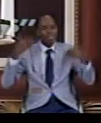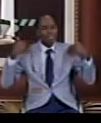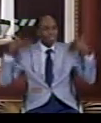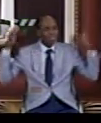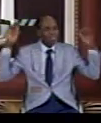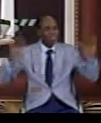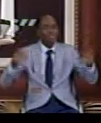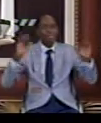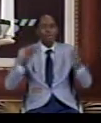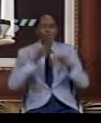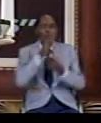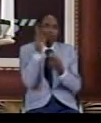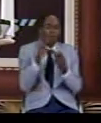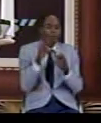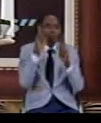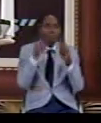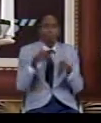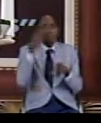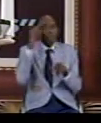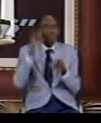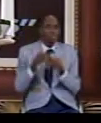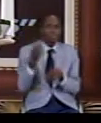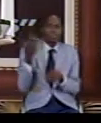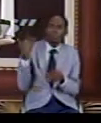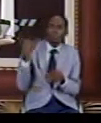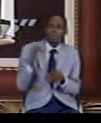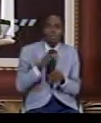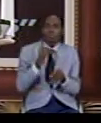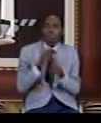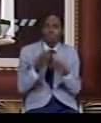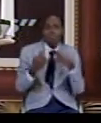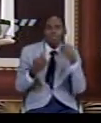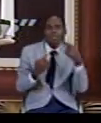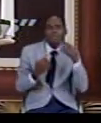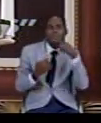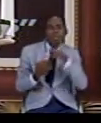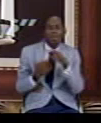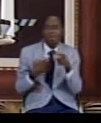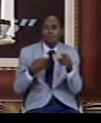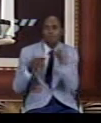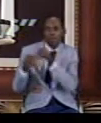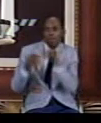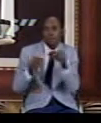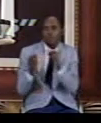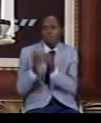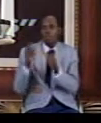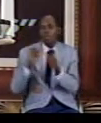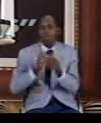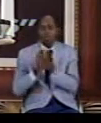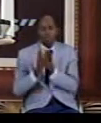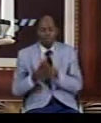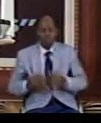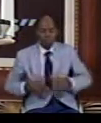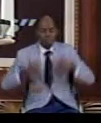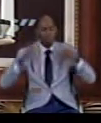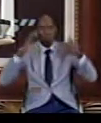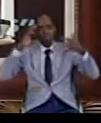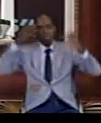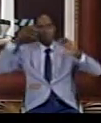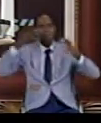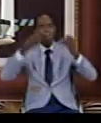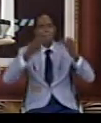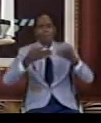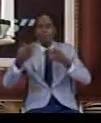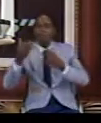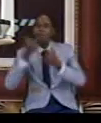woman. Because, you know, in the past I used to, you know, tell them lies. I used to fight with them. I used to get angry. I used to do this and that.